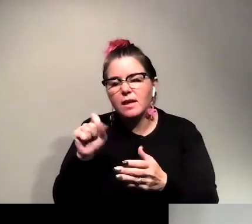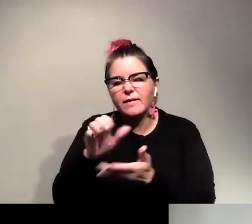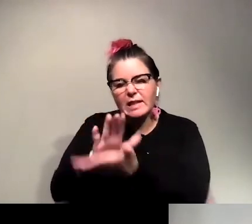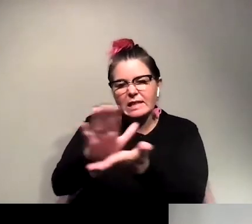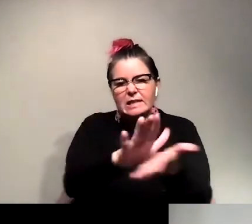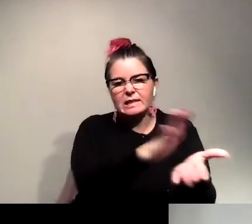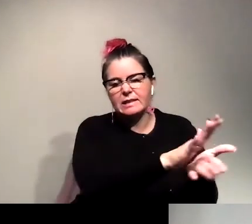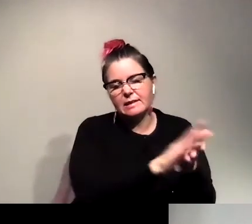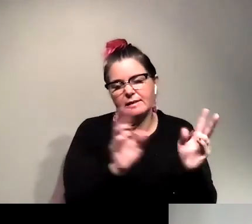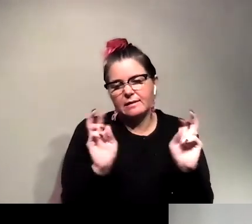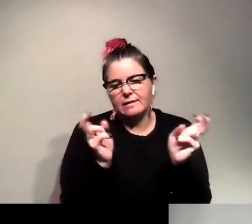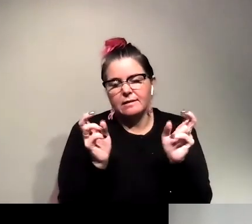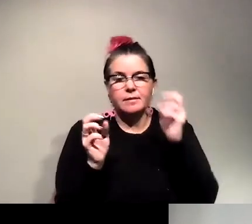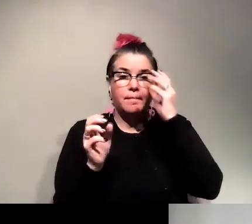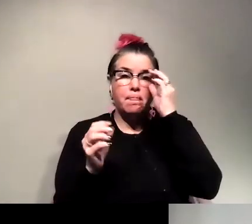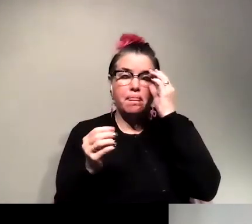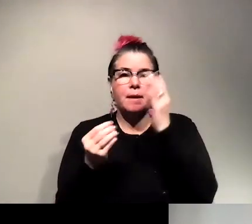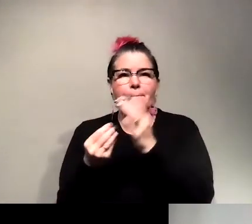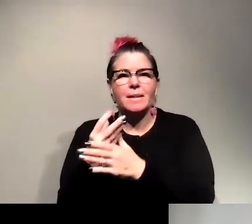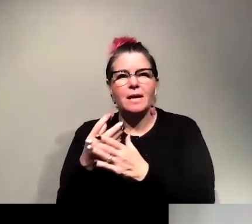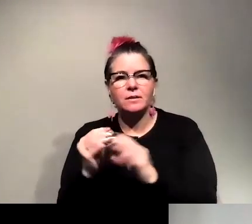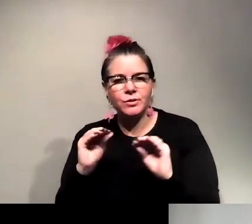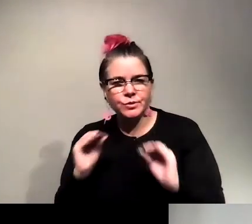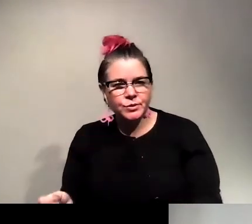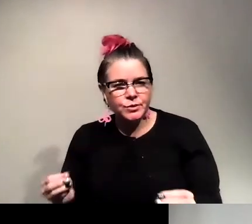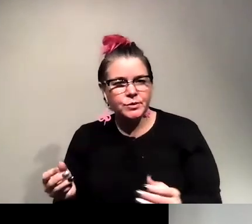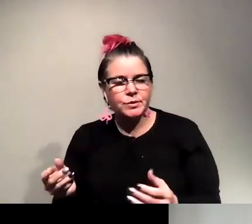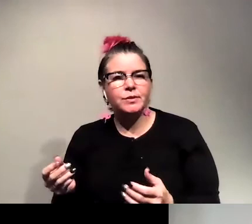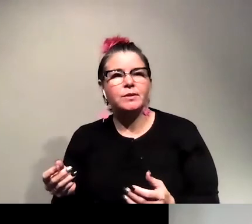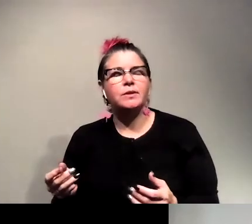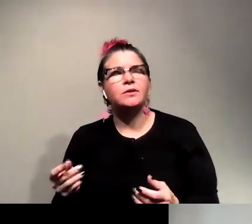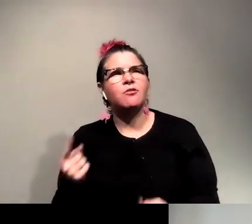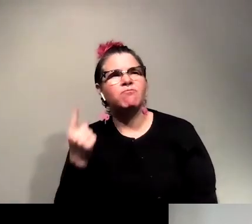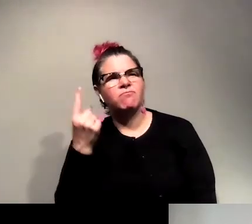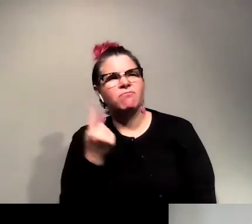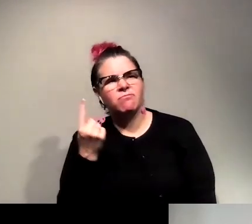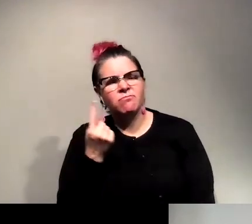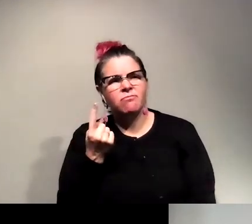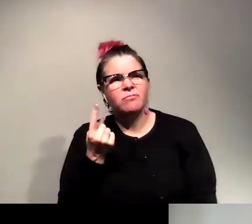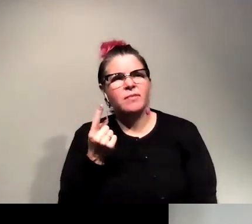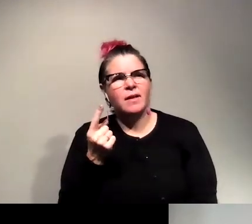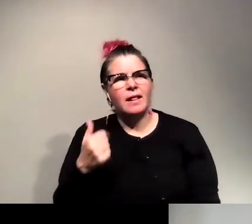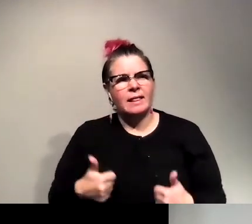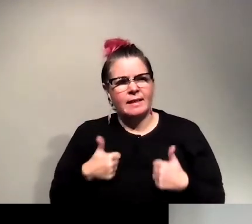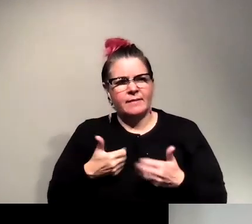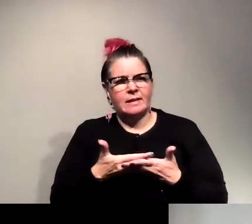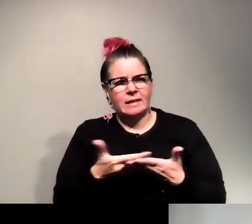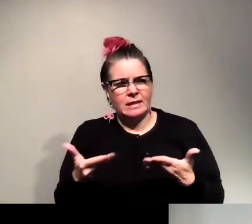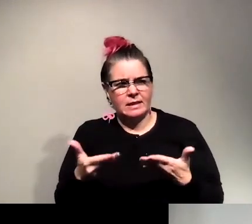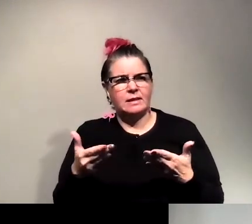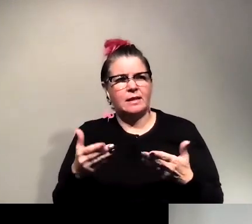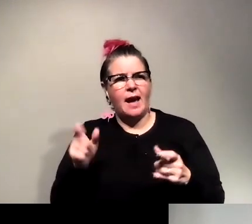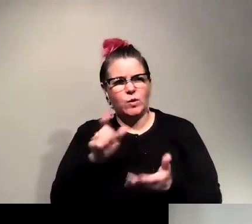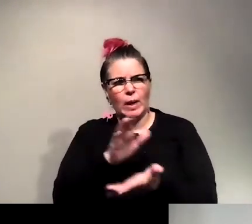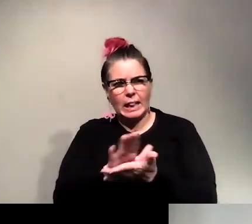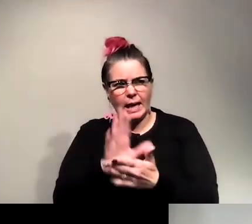up. But plants don't have those. And so like to think about an organism that has to do the cleanup and